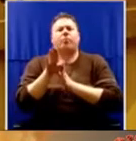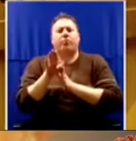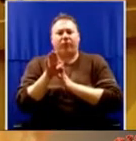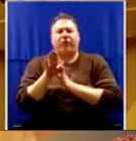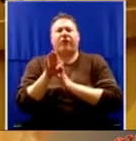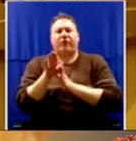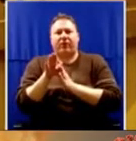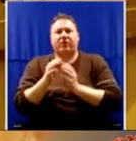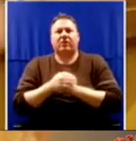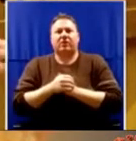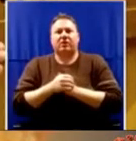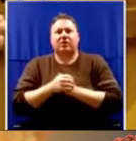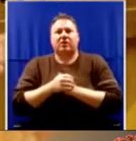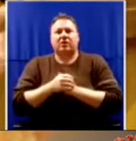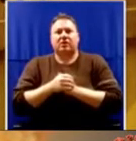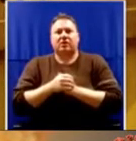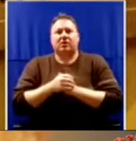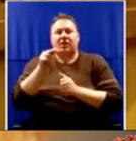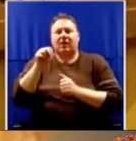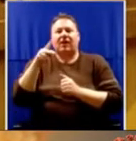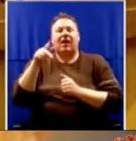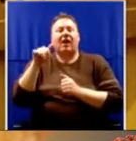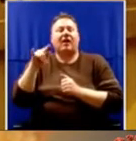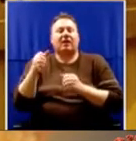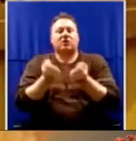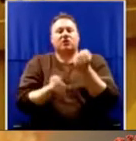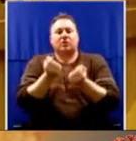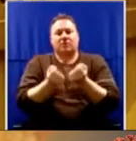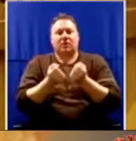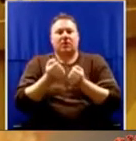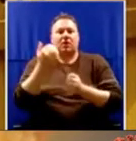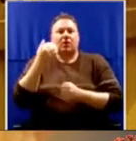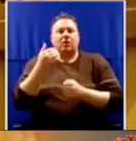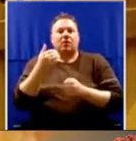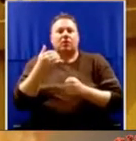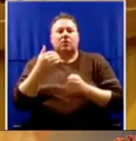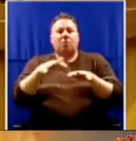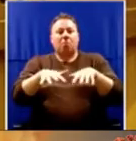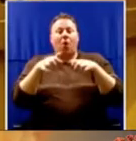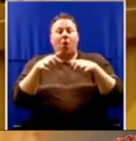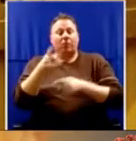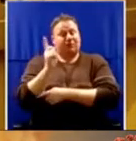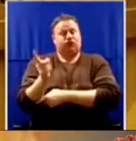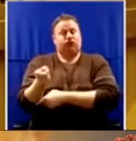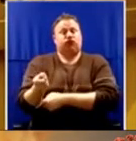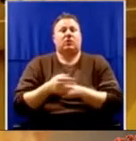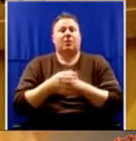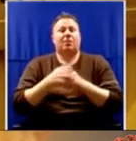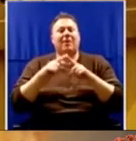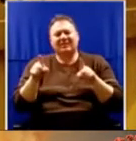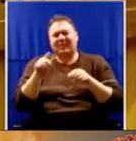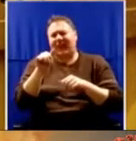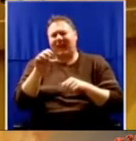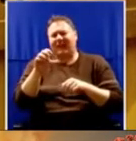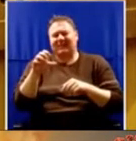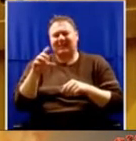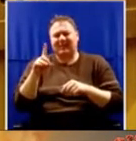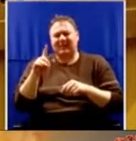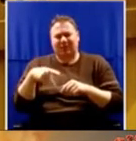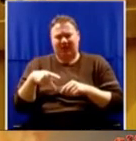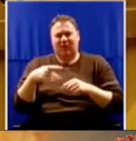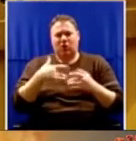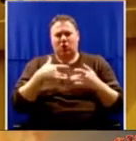where the court made a damning ruling against Parliament. However, the ACDP remains deeply concerned about Parliament's role